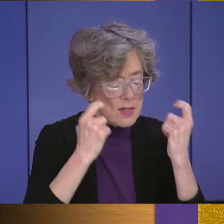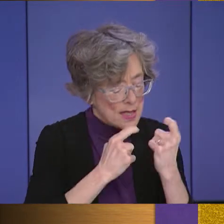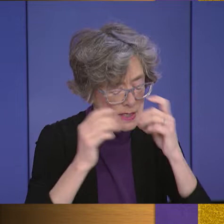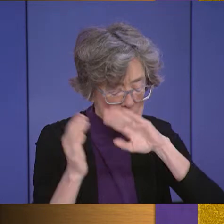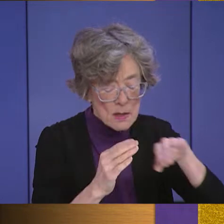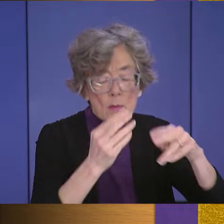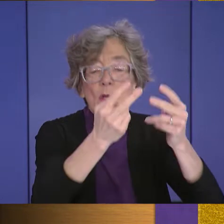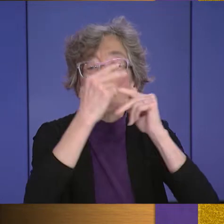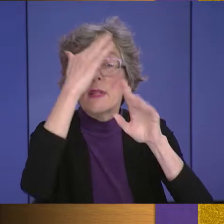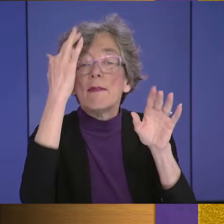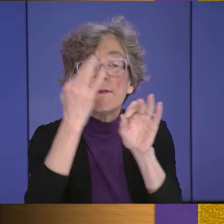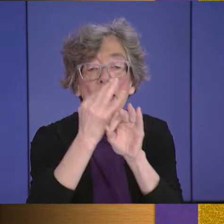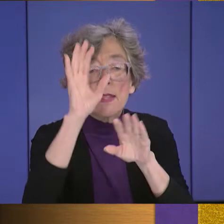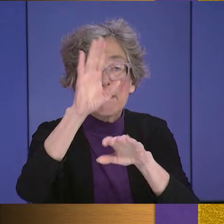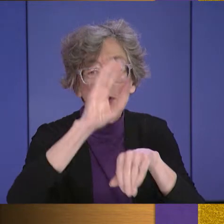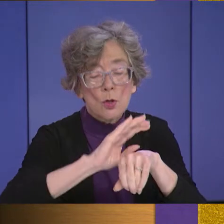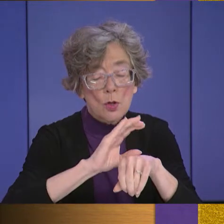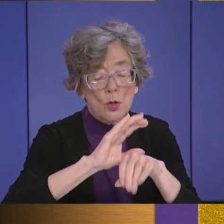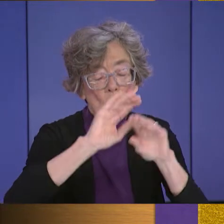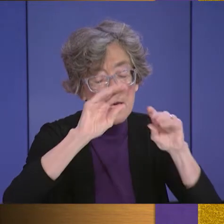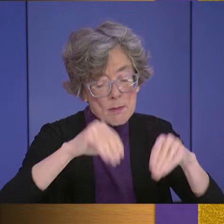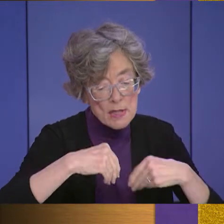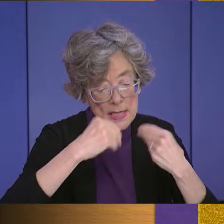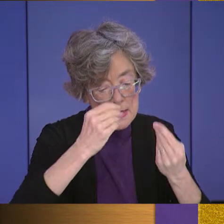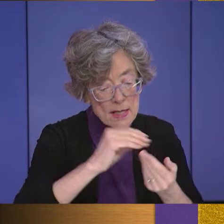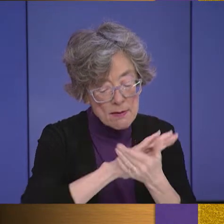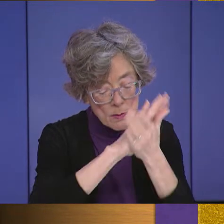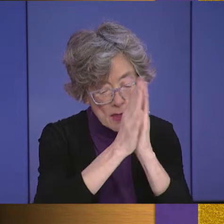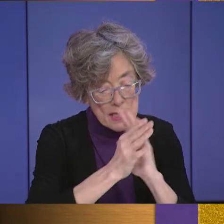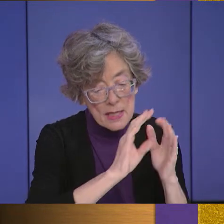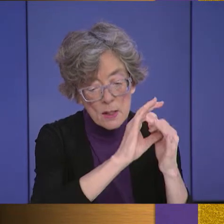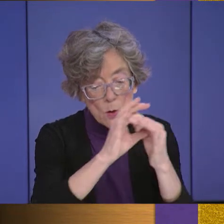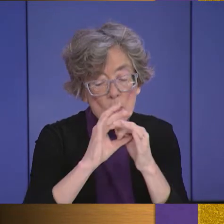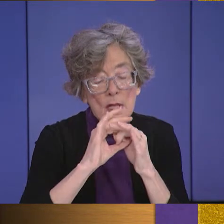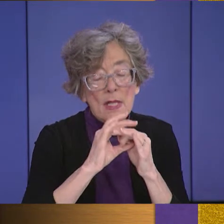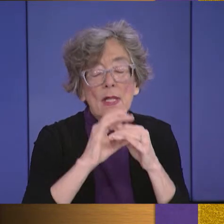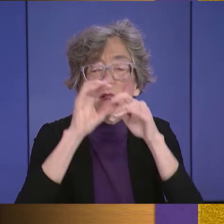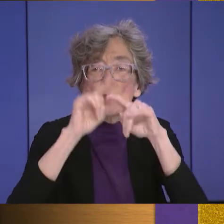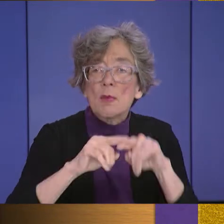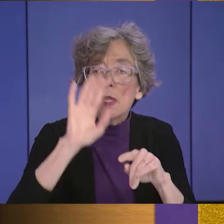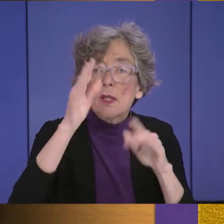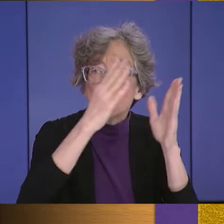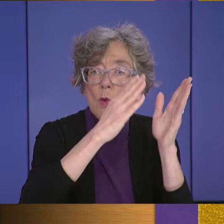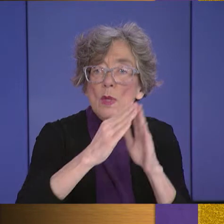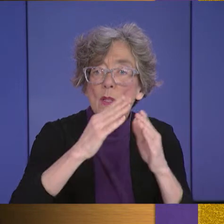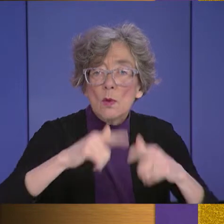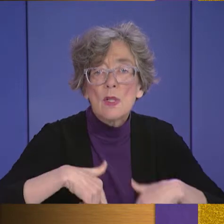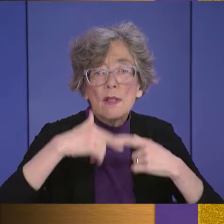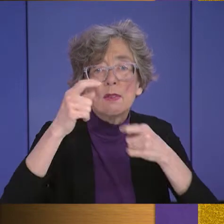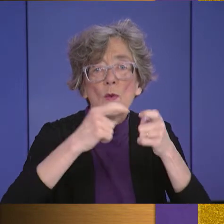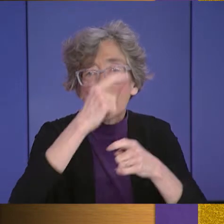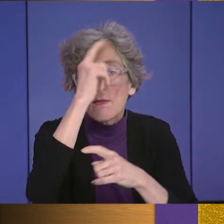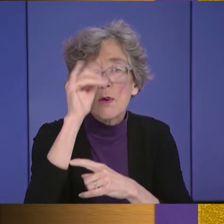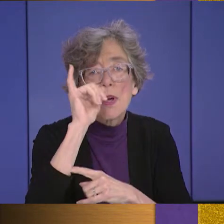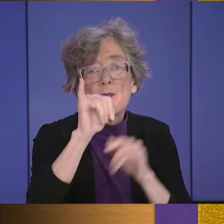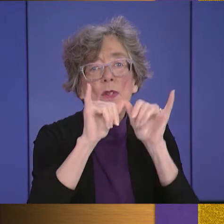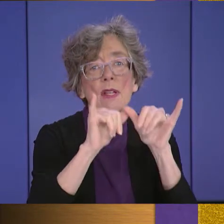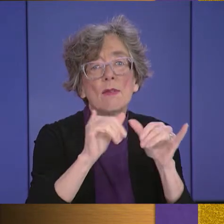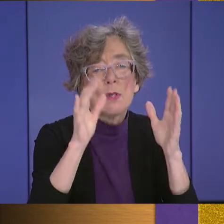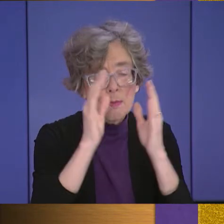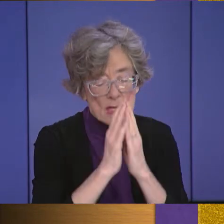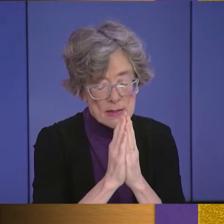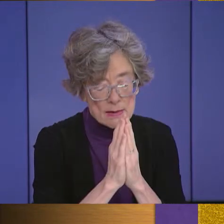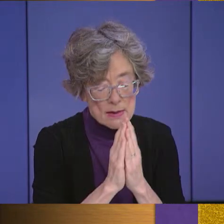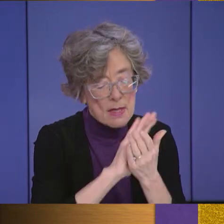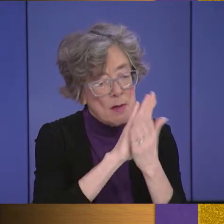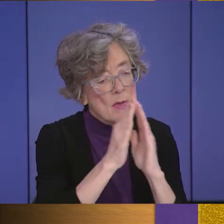on the faith of your church, and graciously grant her peace and unity in accordance with your will, who live and reign forever and ever. Amen. The